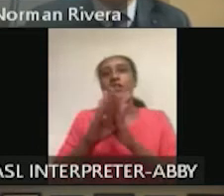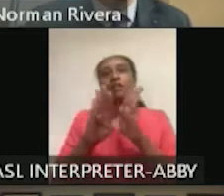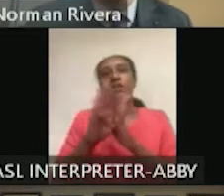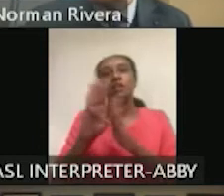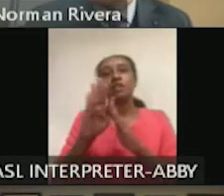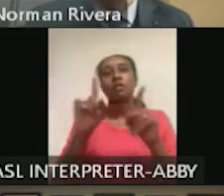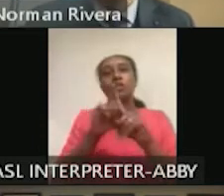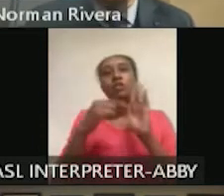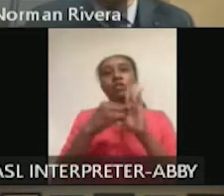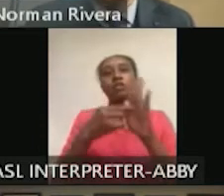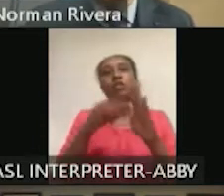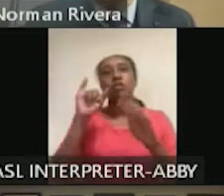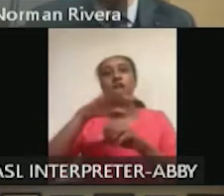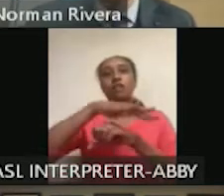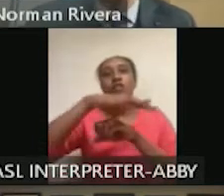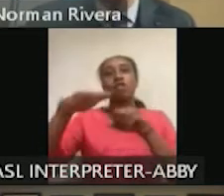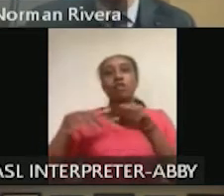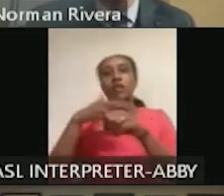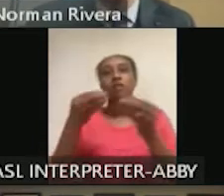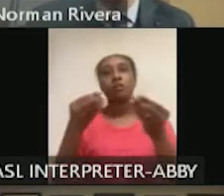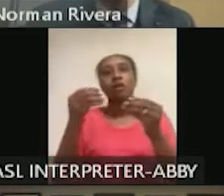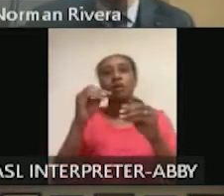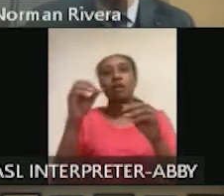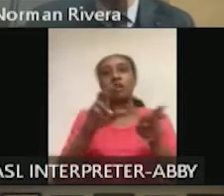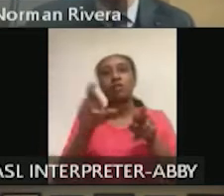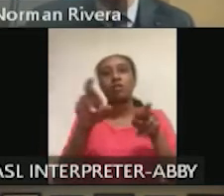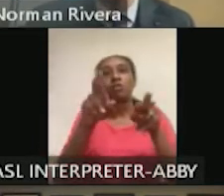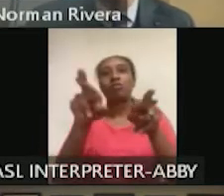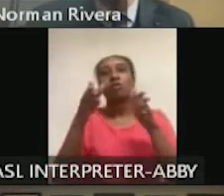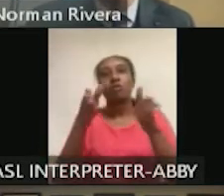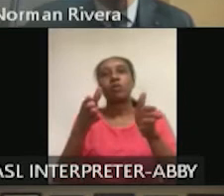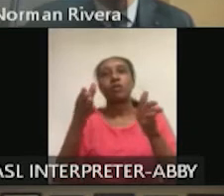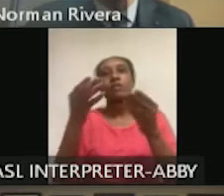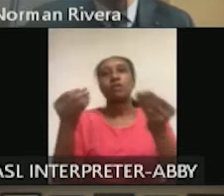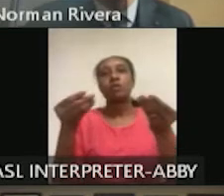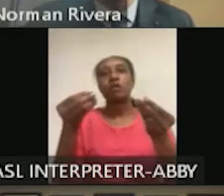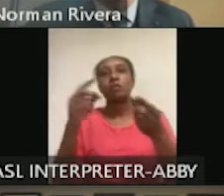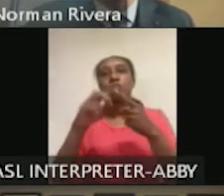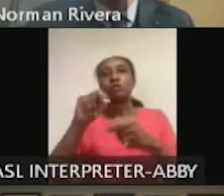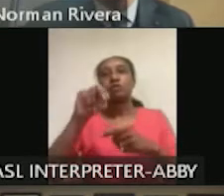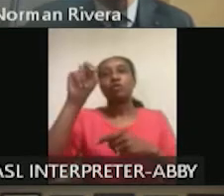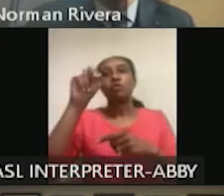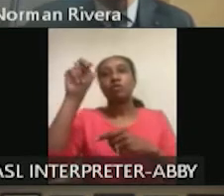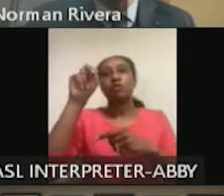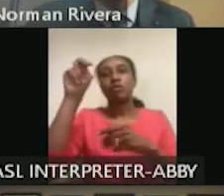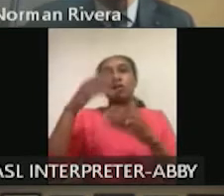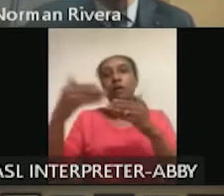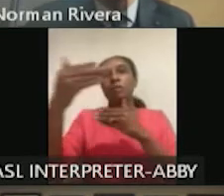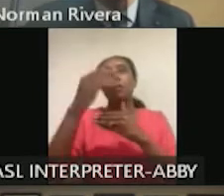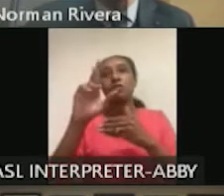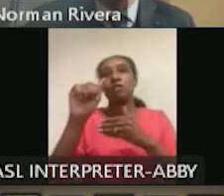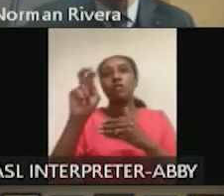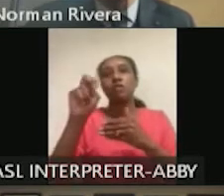also shows the surrounding properties and roadways. The property to the north beyond Randolph Road